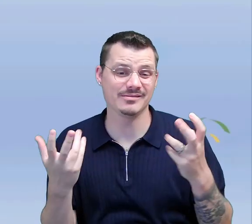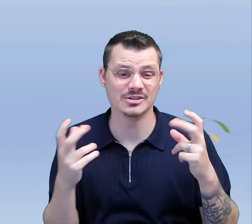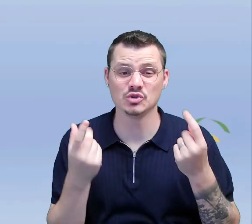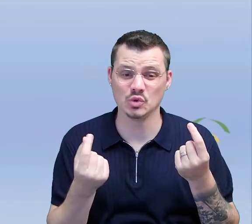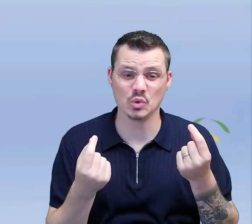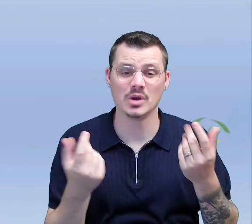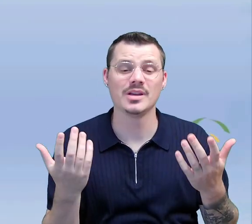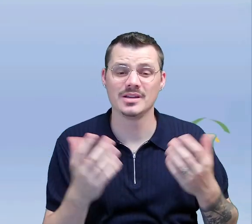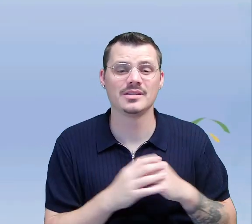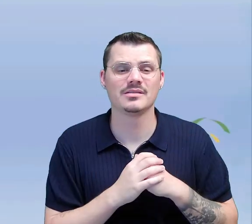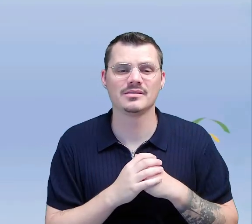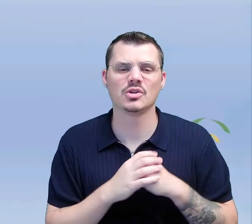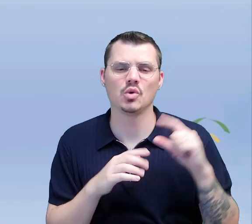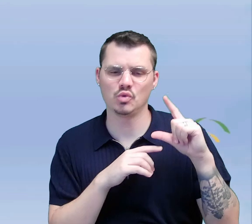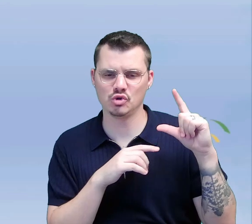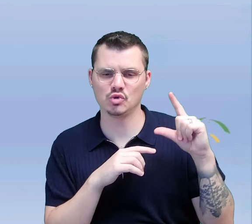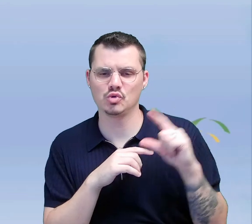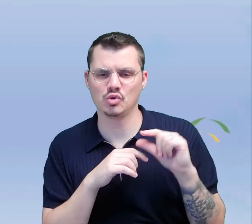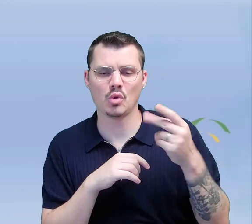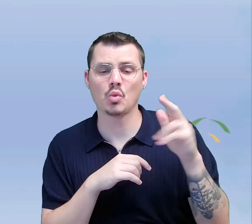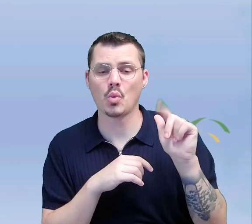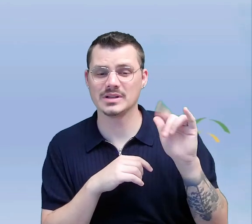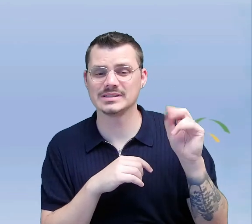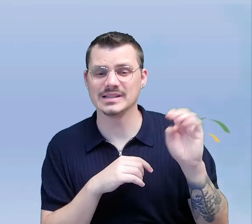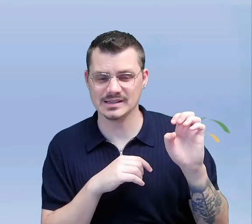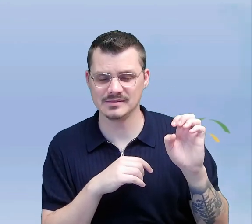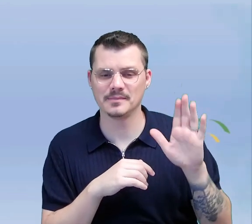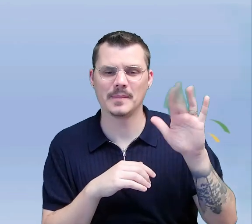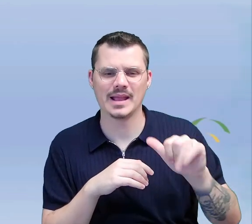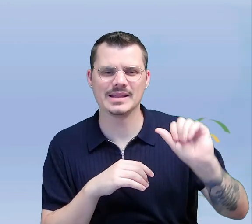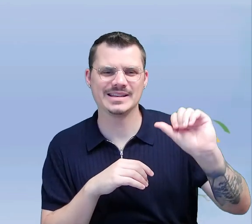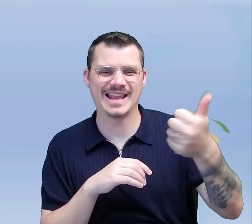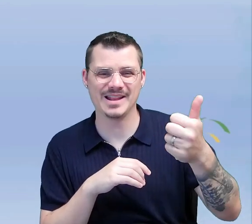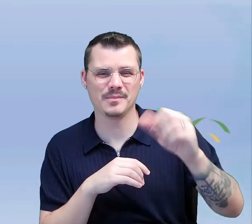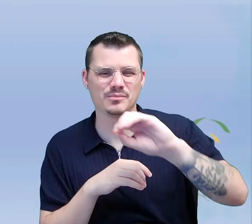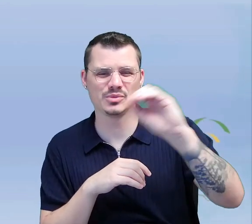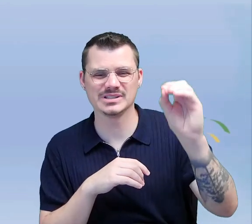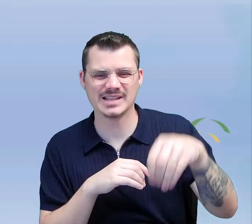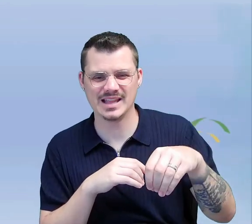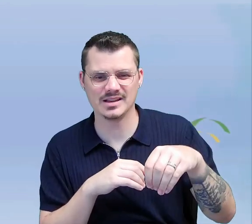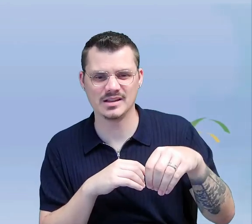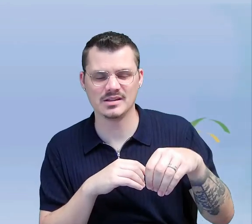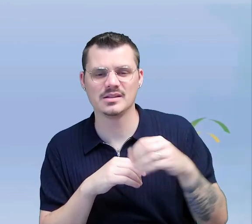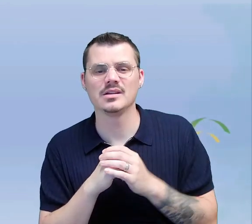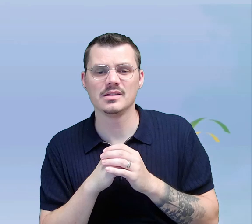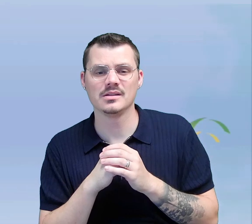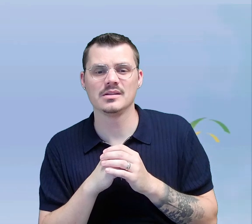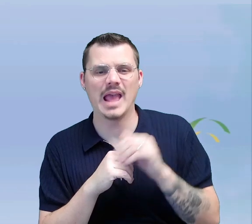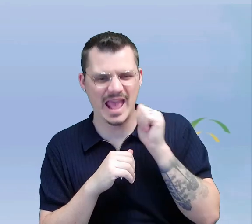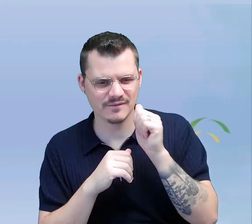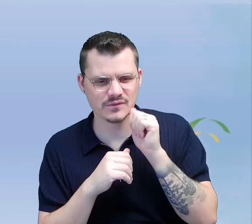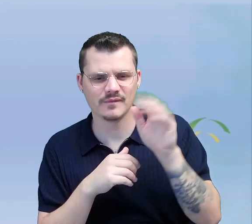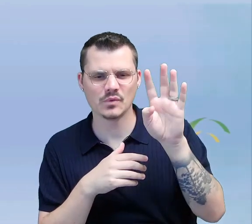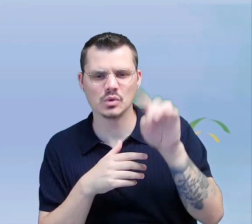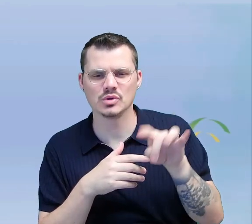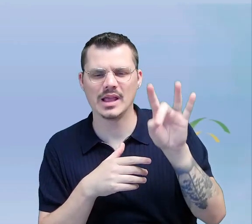thing to do is to reduce the Thorazine by 10% of the total daily dose